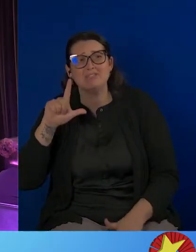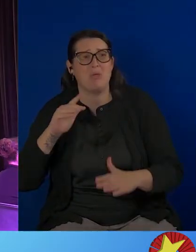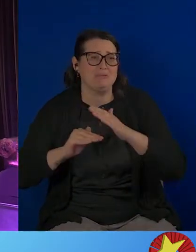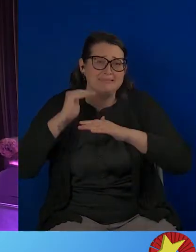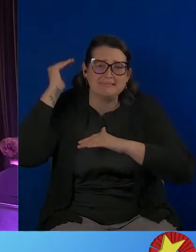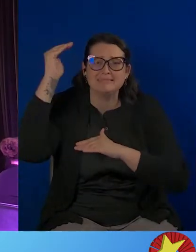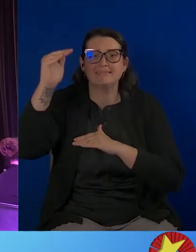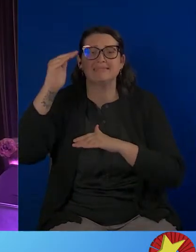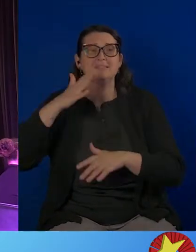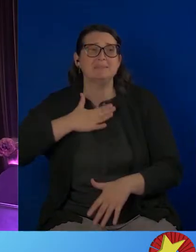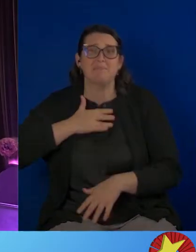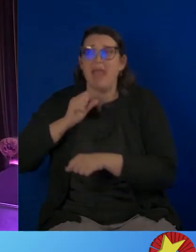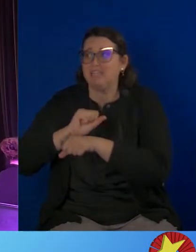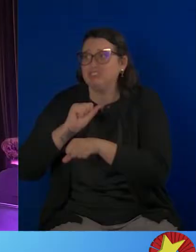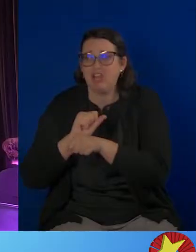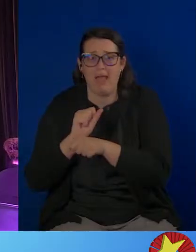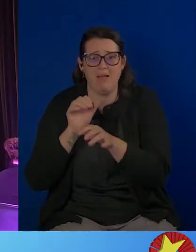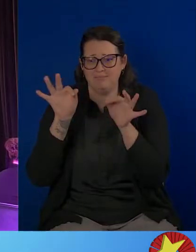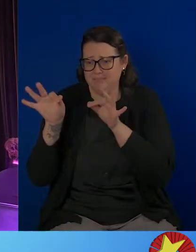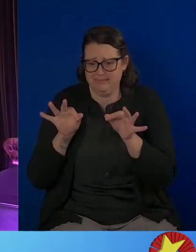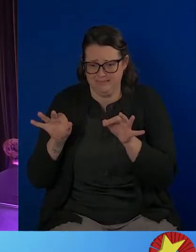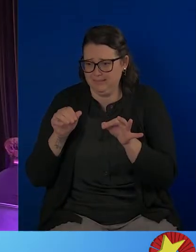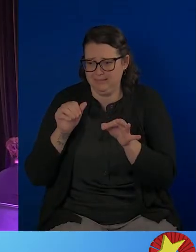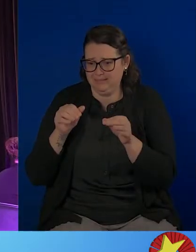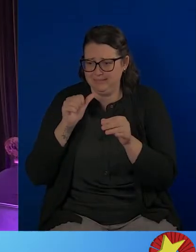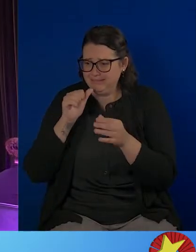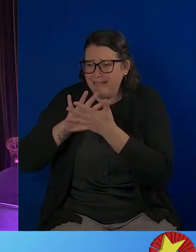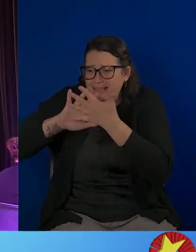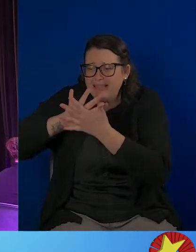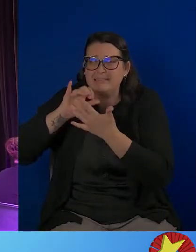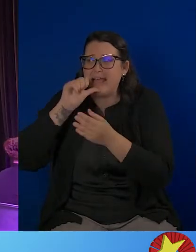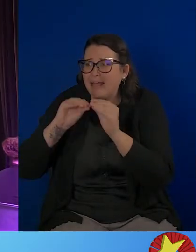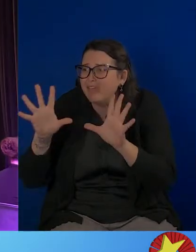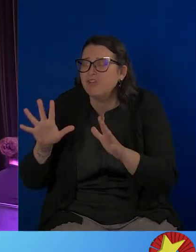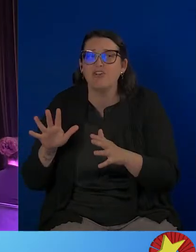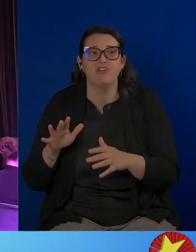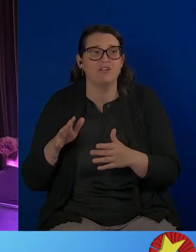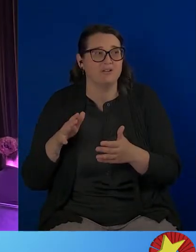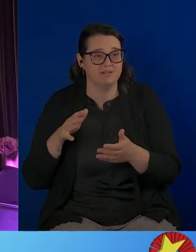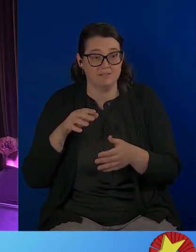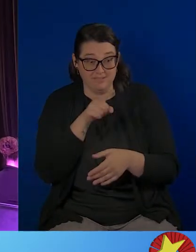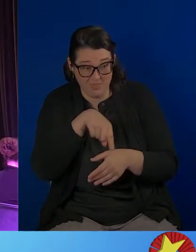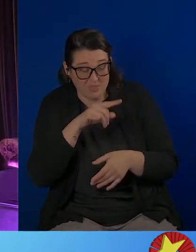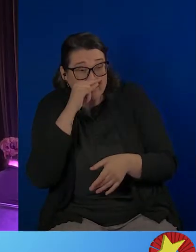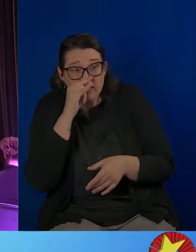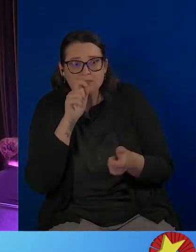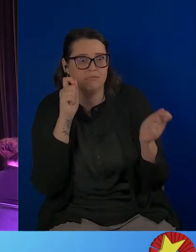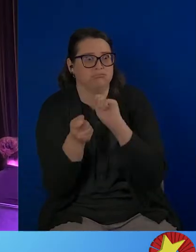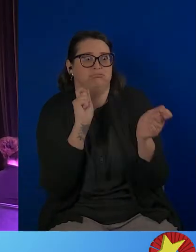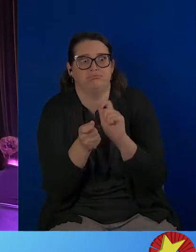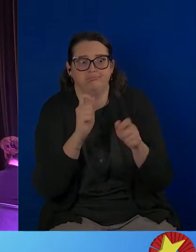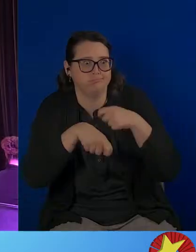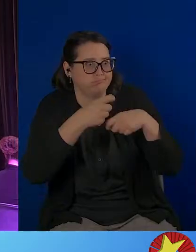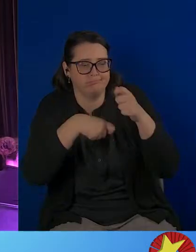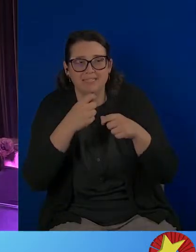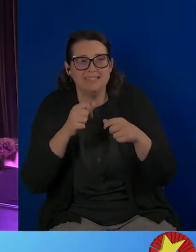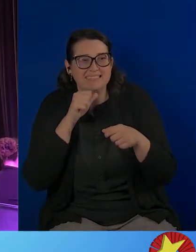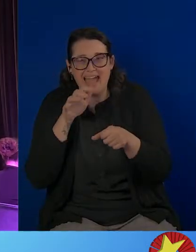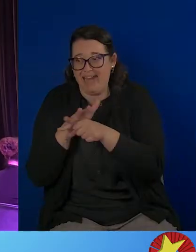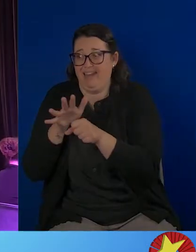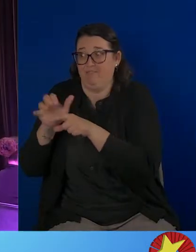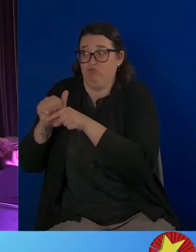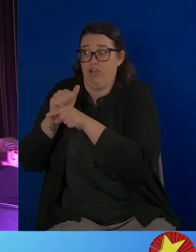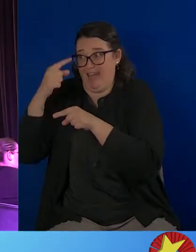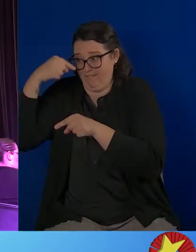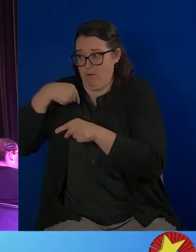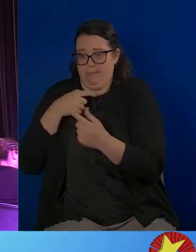their jobs are ill-defined, that the population of children served is ever-changing. There doesn't seem to be enough training to